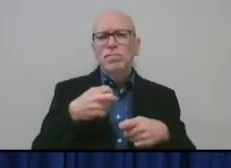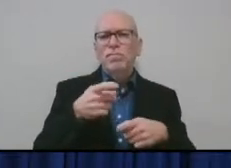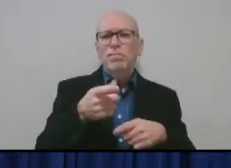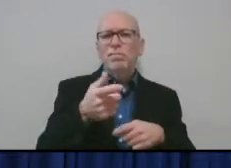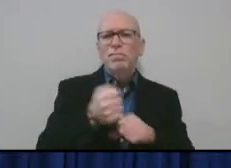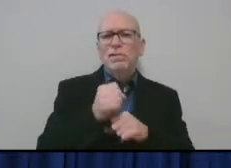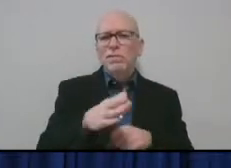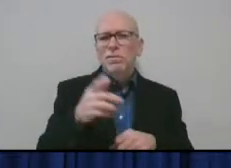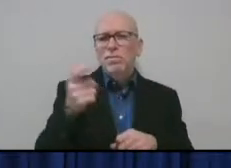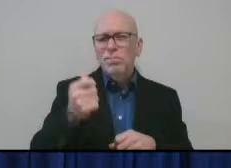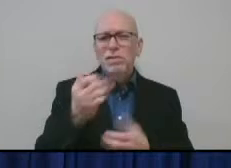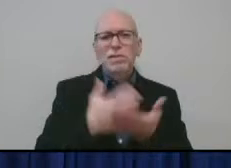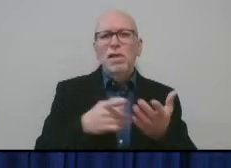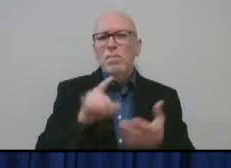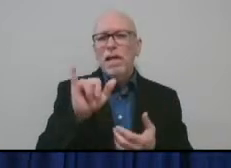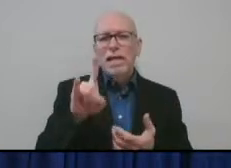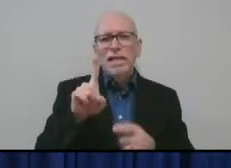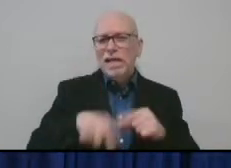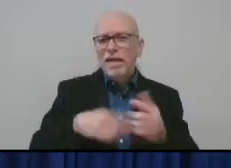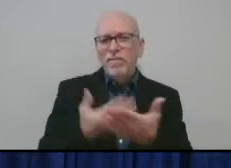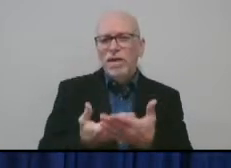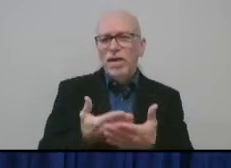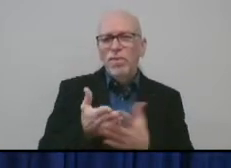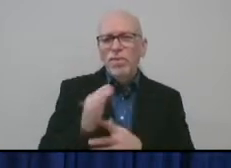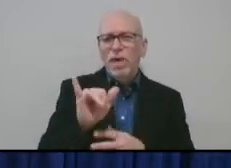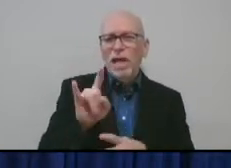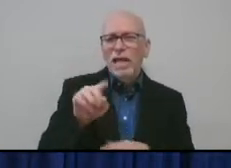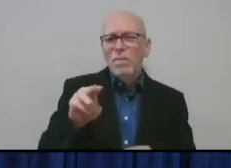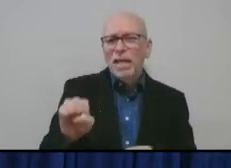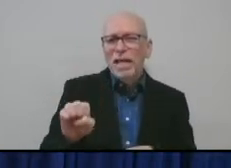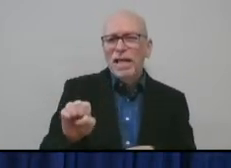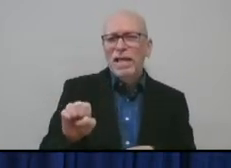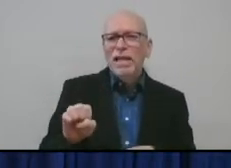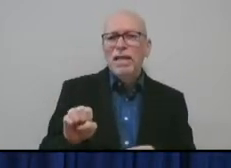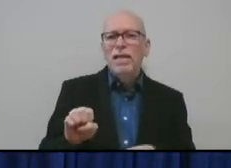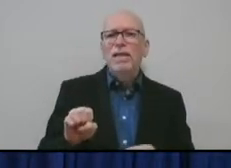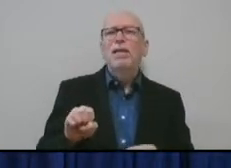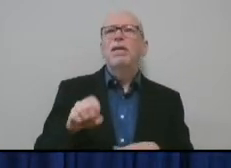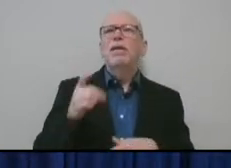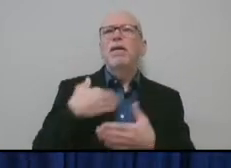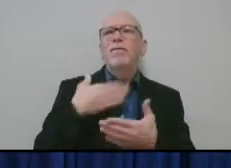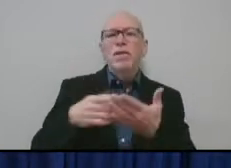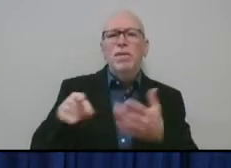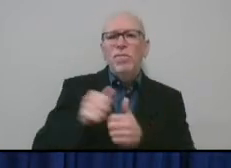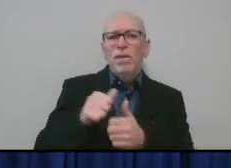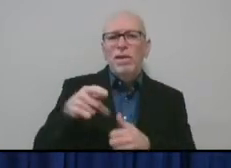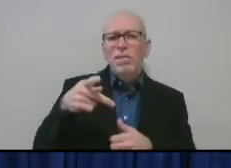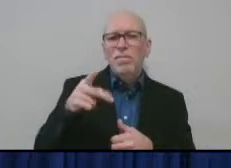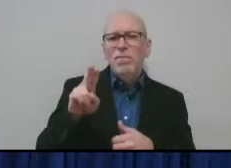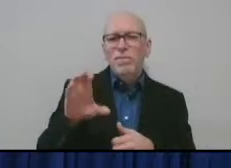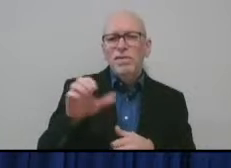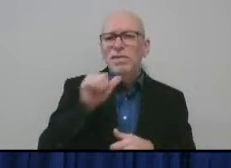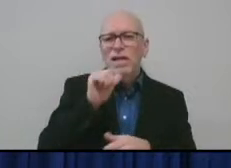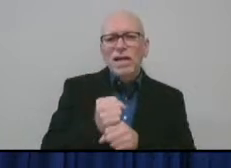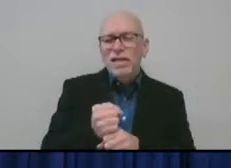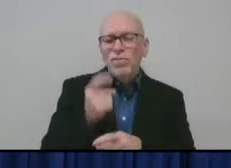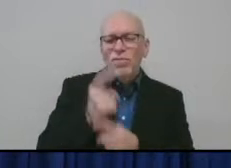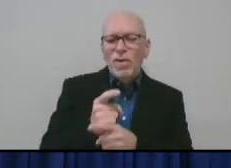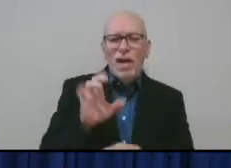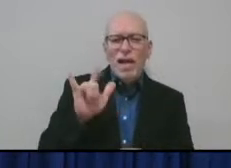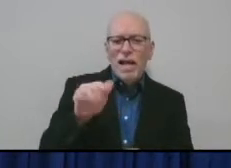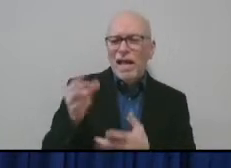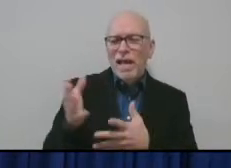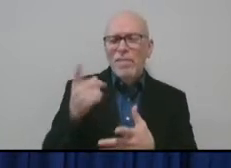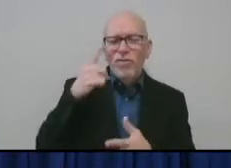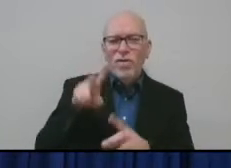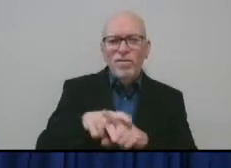Some couldn't get their ID verified through ID.me. There were problems for people on PEUC not getting the right claims to file for benefits. Are those